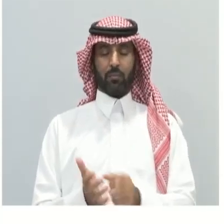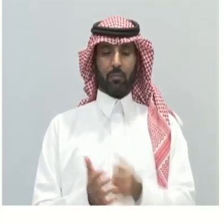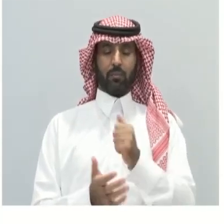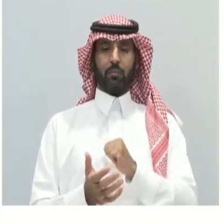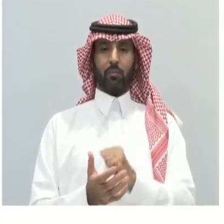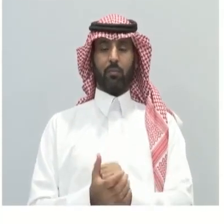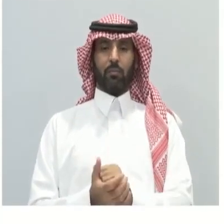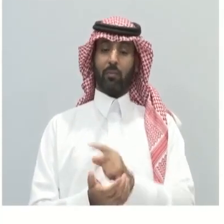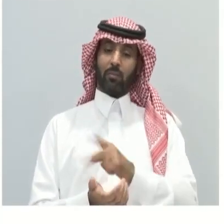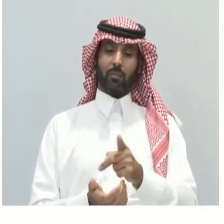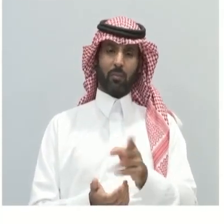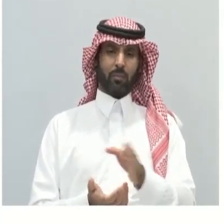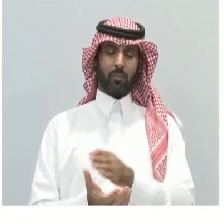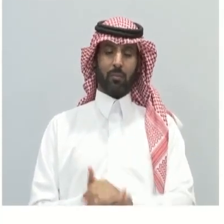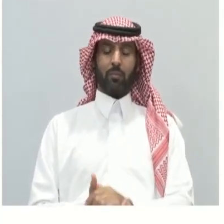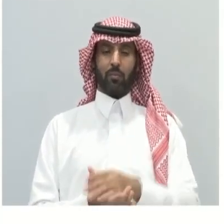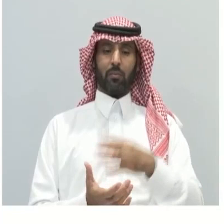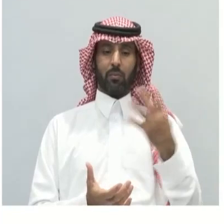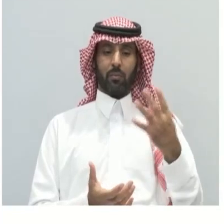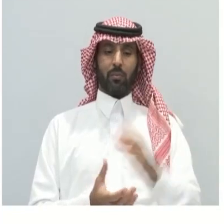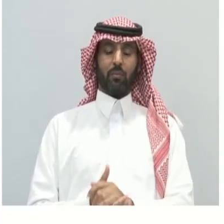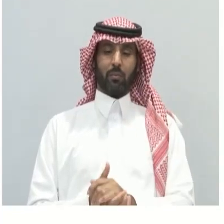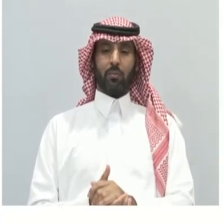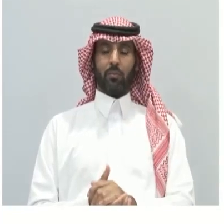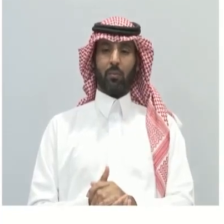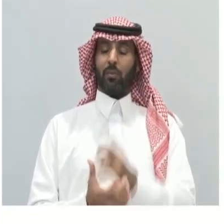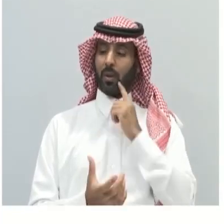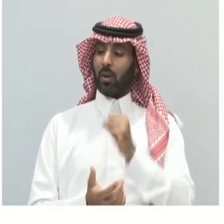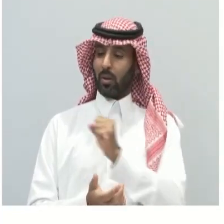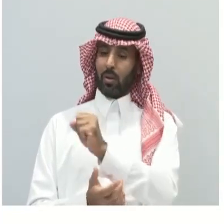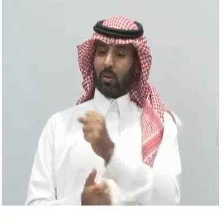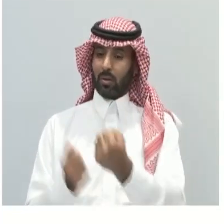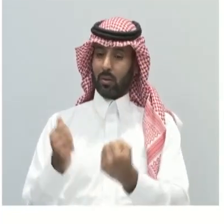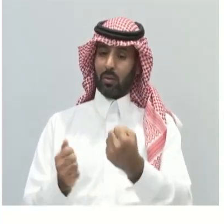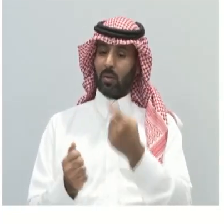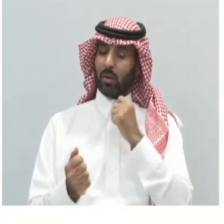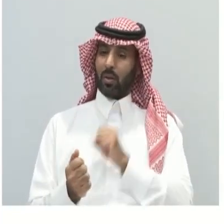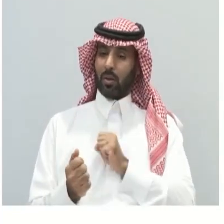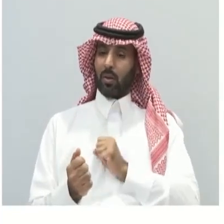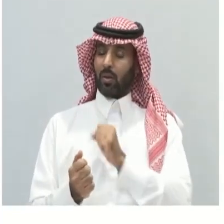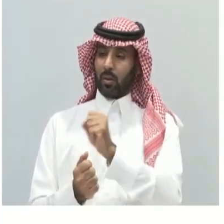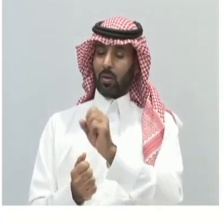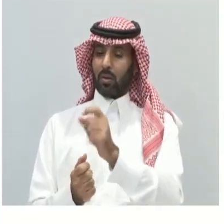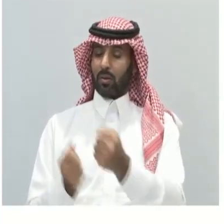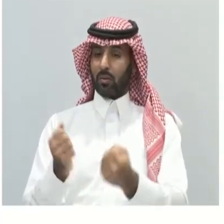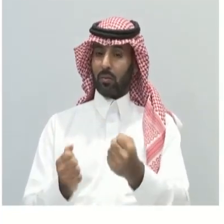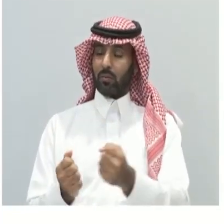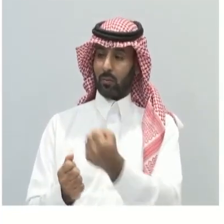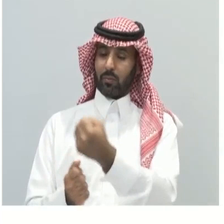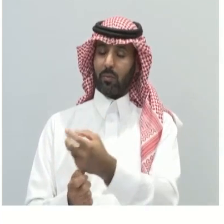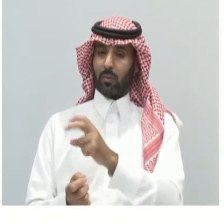not possible. Number four, he lent his car to a friend. He lent his car